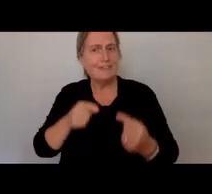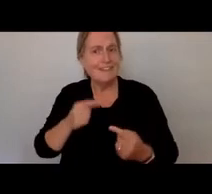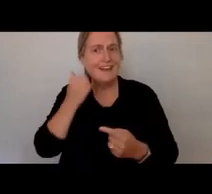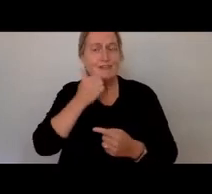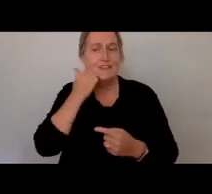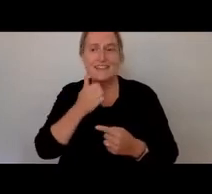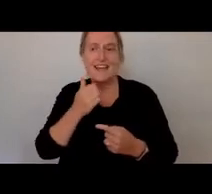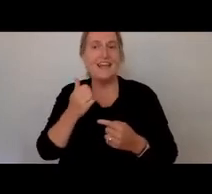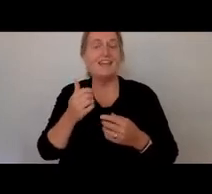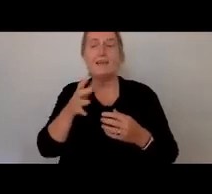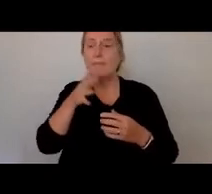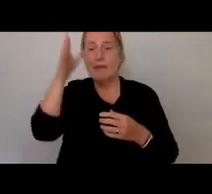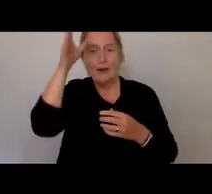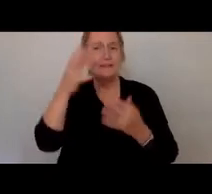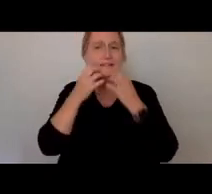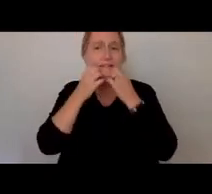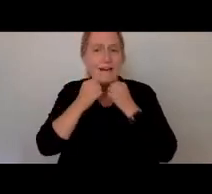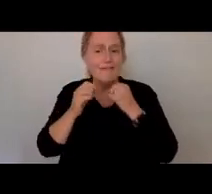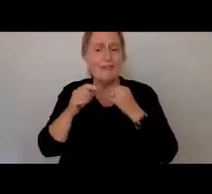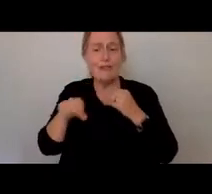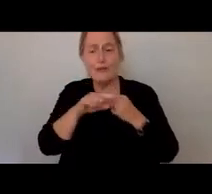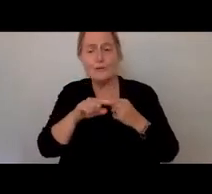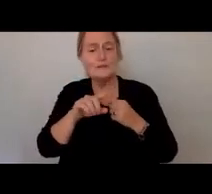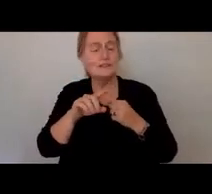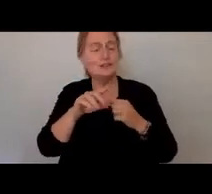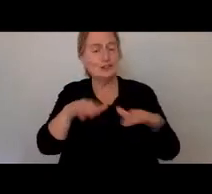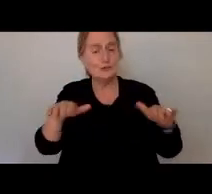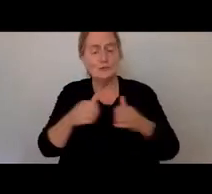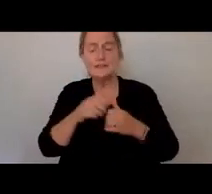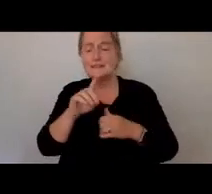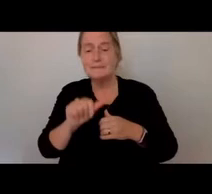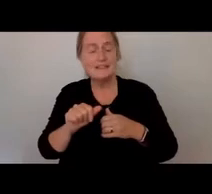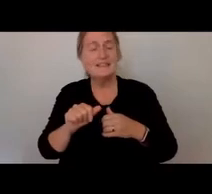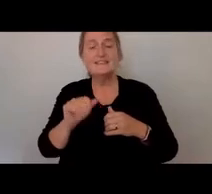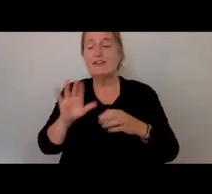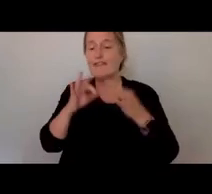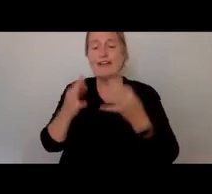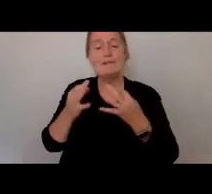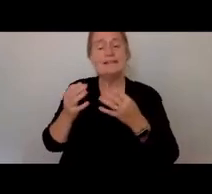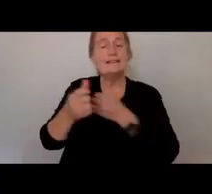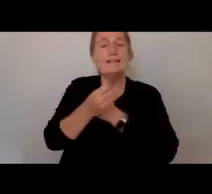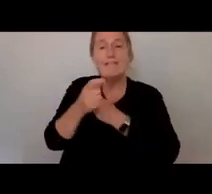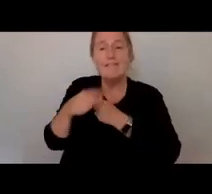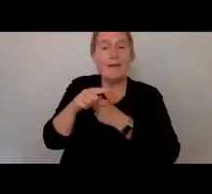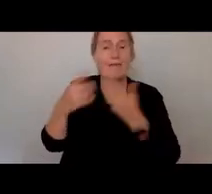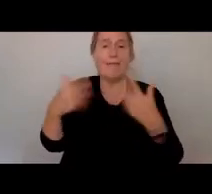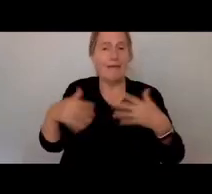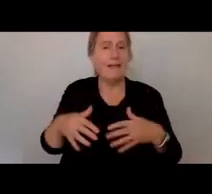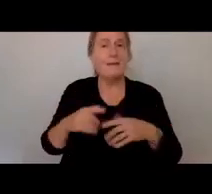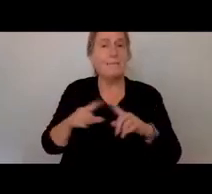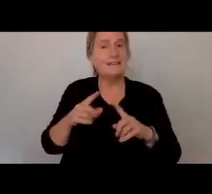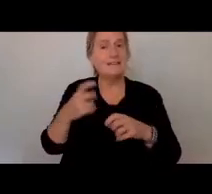and their family members. Out of that experience, even though she ended up not having a permanent